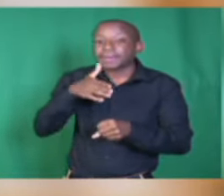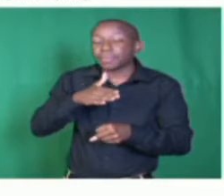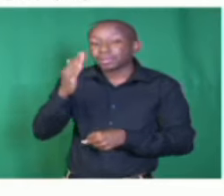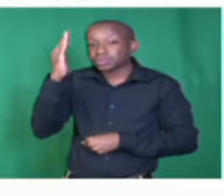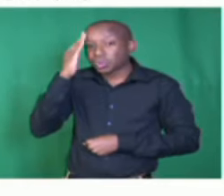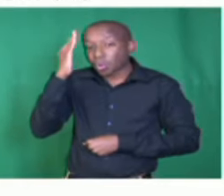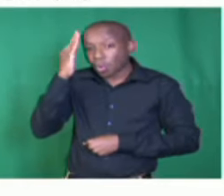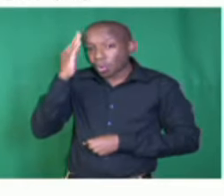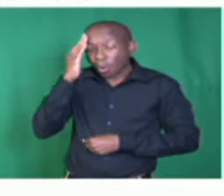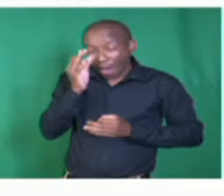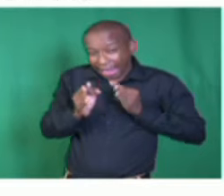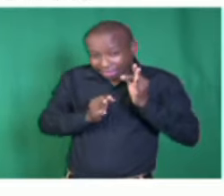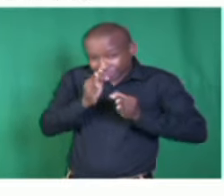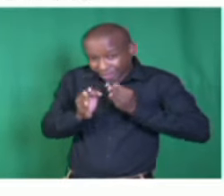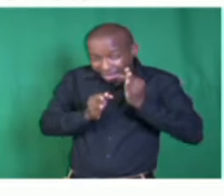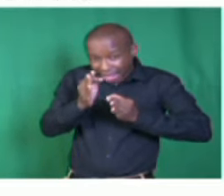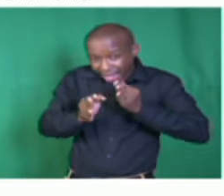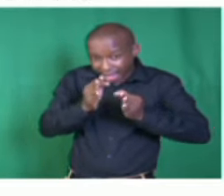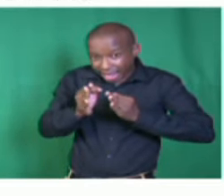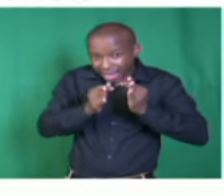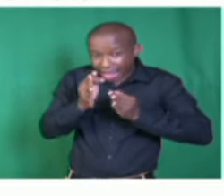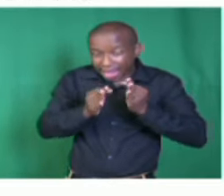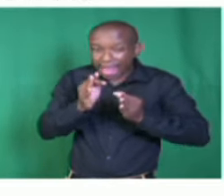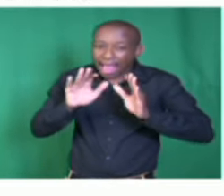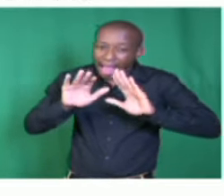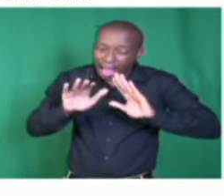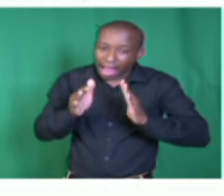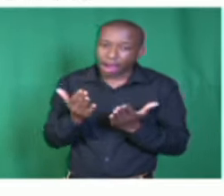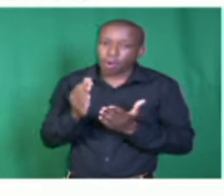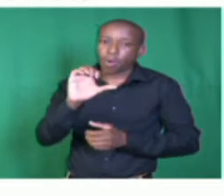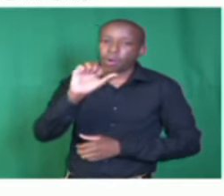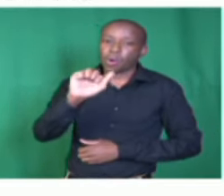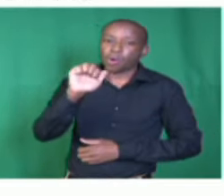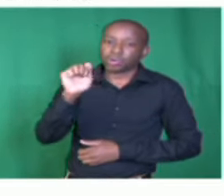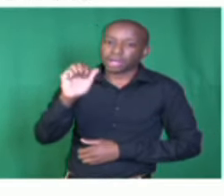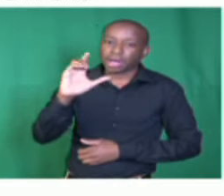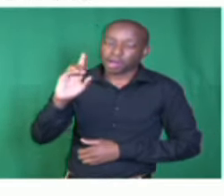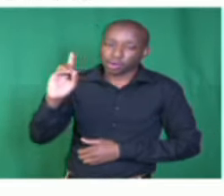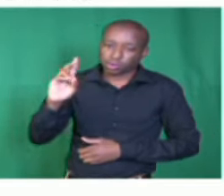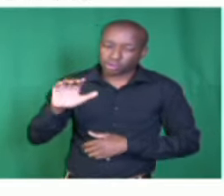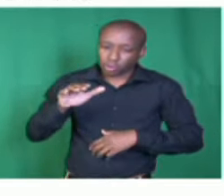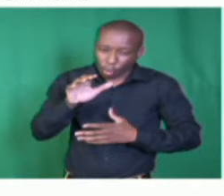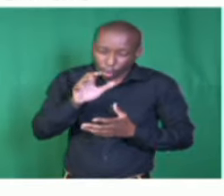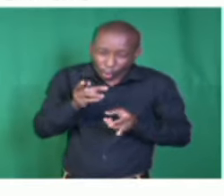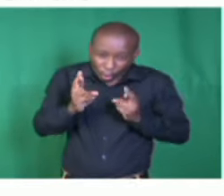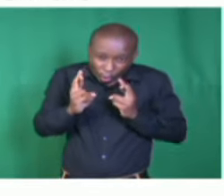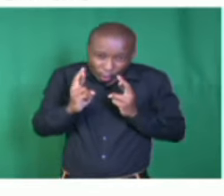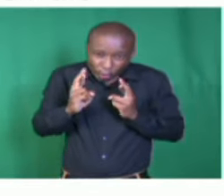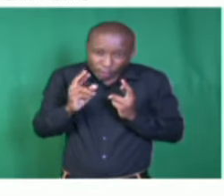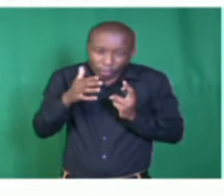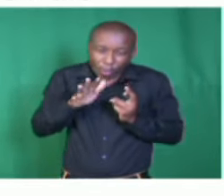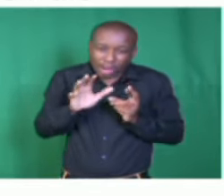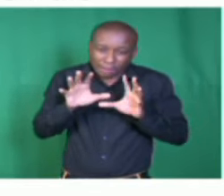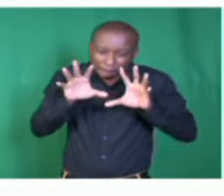You should also be able to explain how these Sadducees hoped to trap Jesus. It is